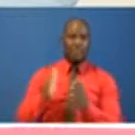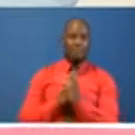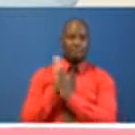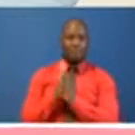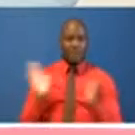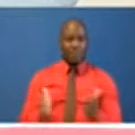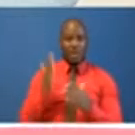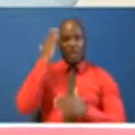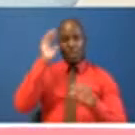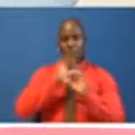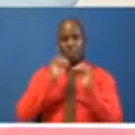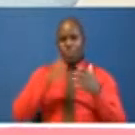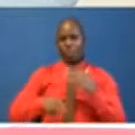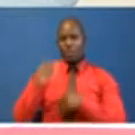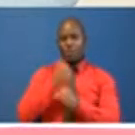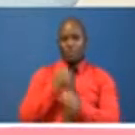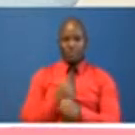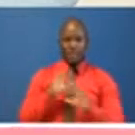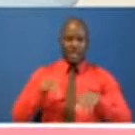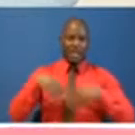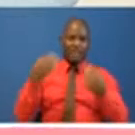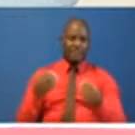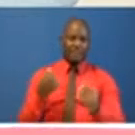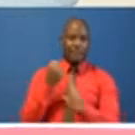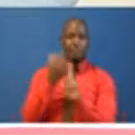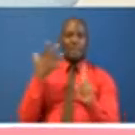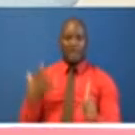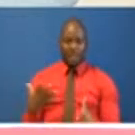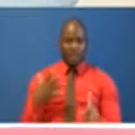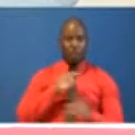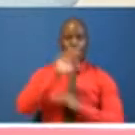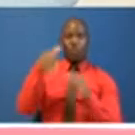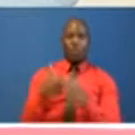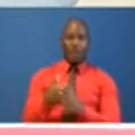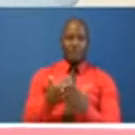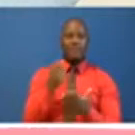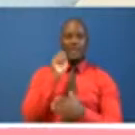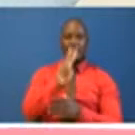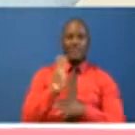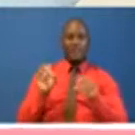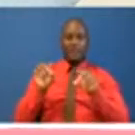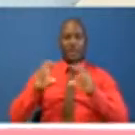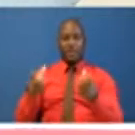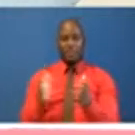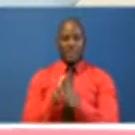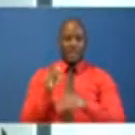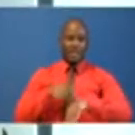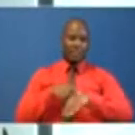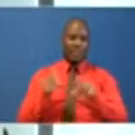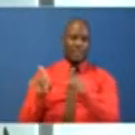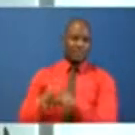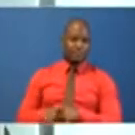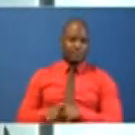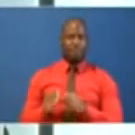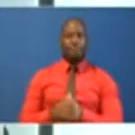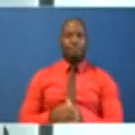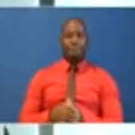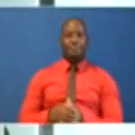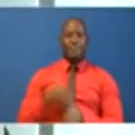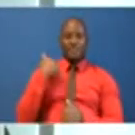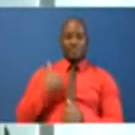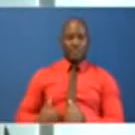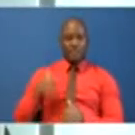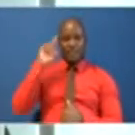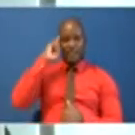maybe you're not known at all what do you do to create impact across all tv and radio stations at a moment like this right i